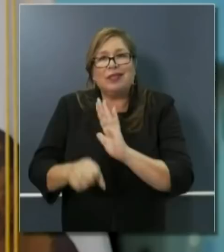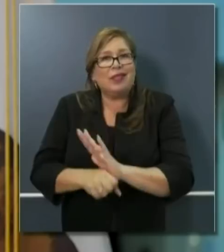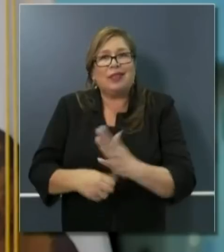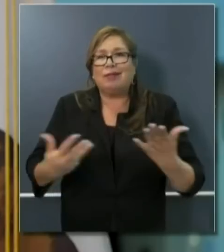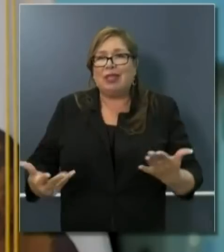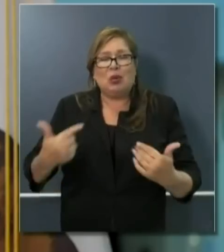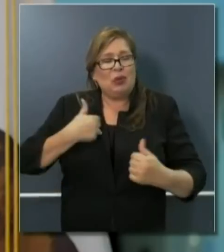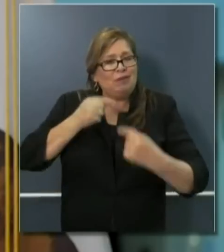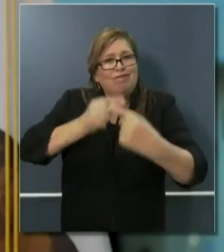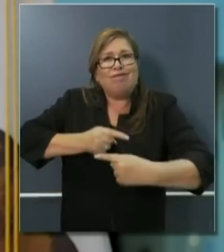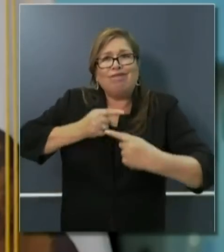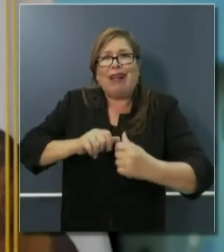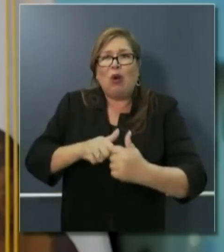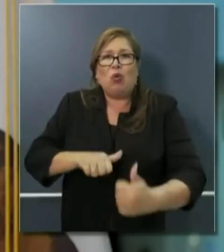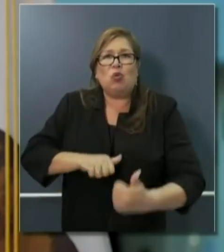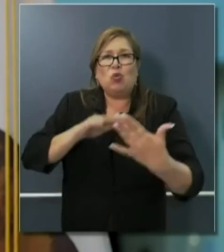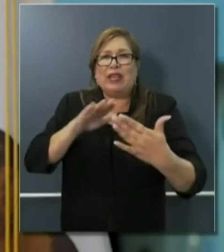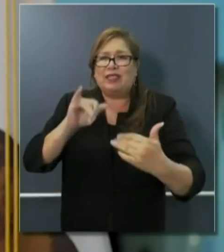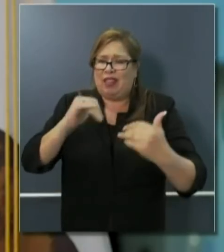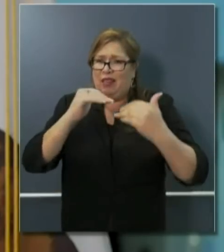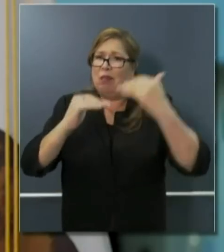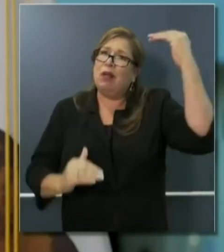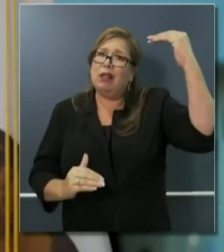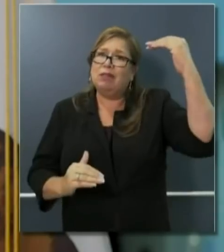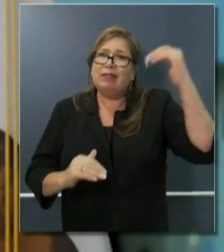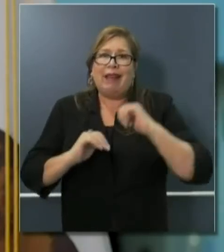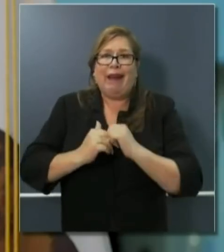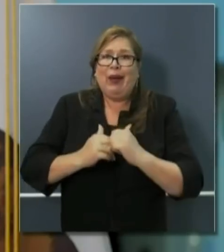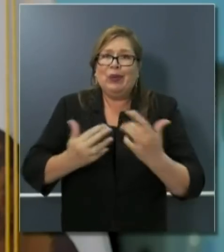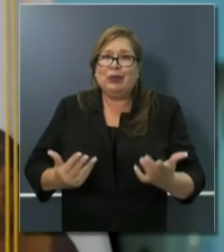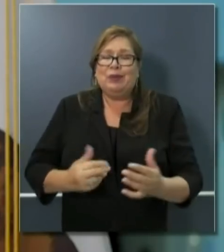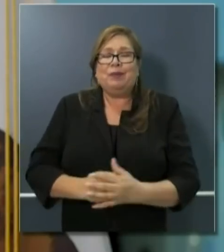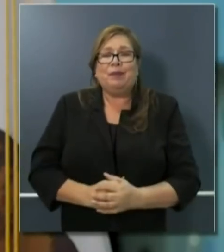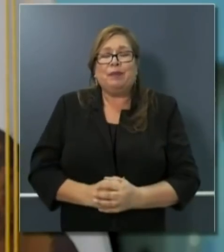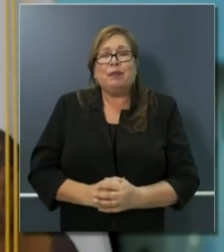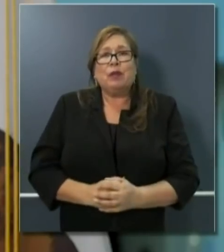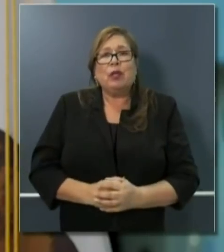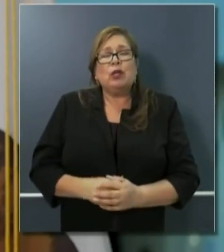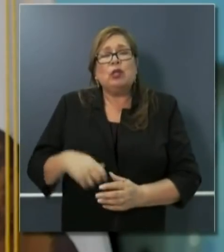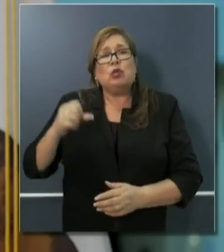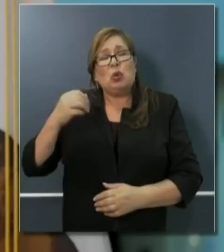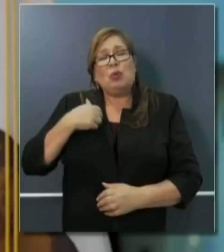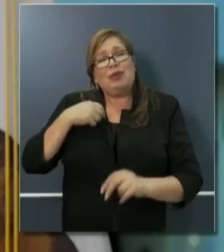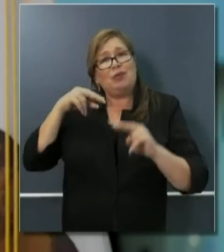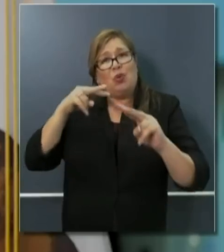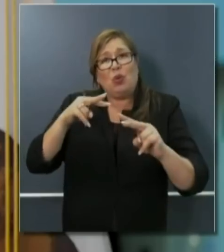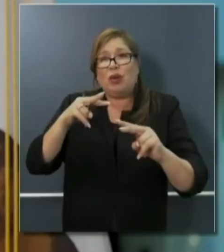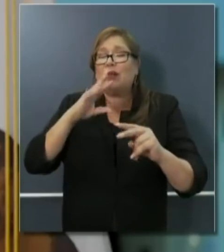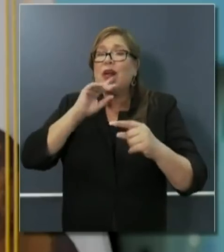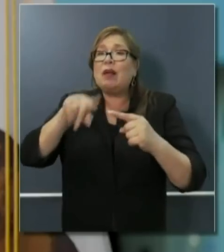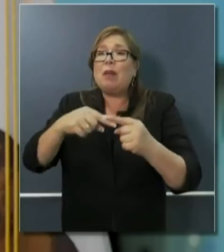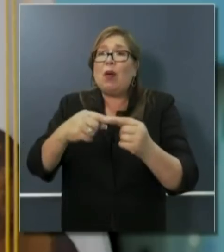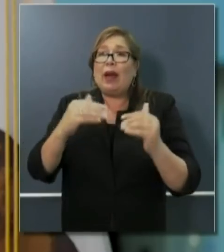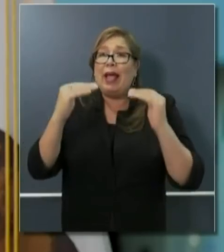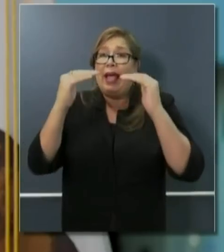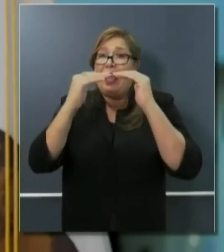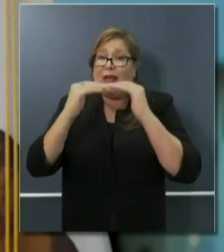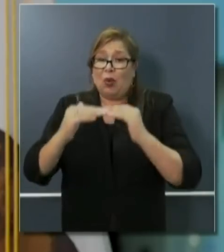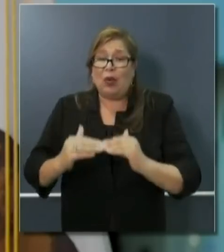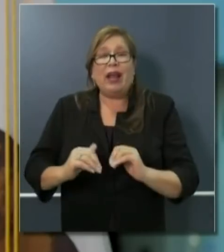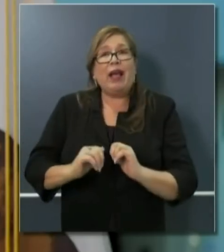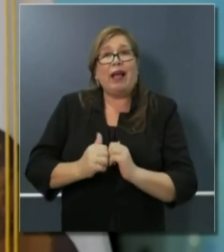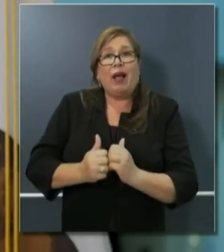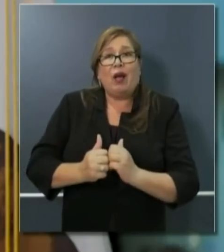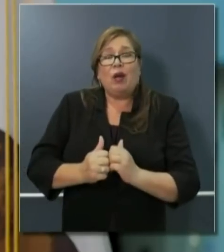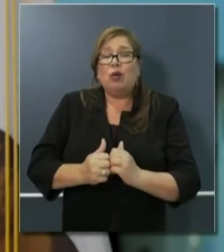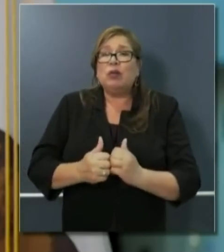struggling to address those issues. So I see this quite substantively through that lens, that equity lens, looking at those folks that